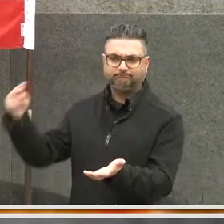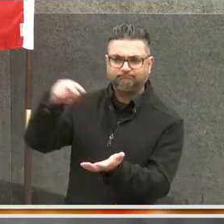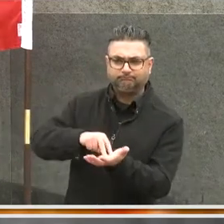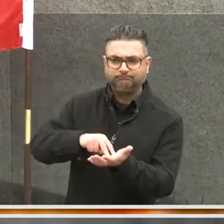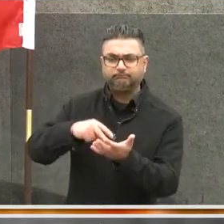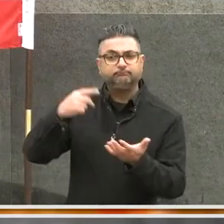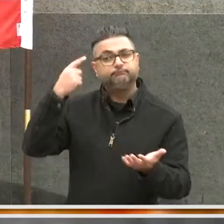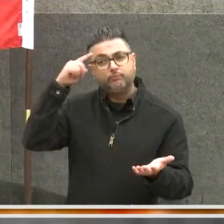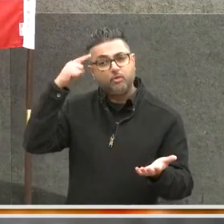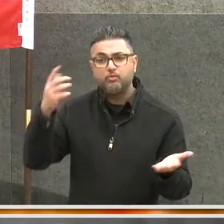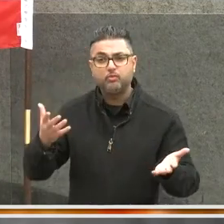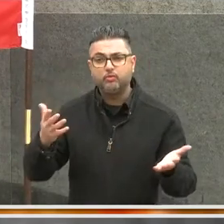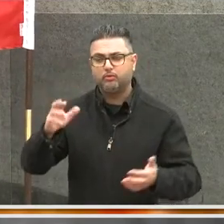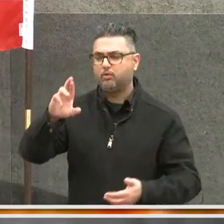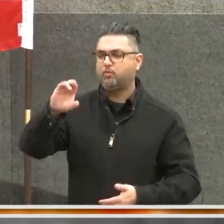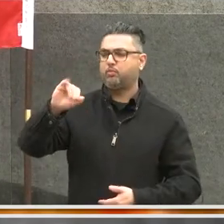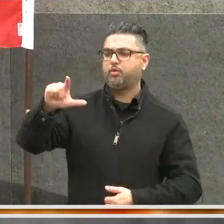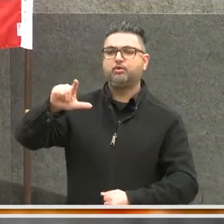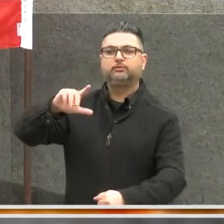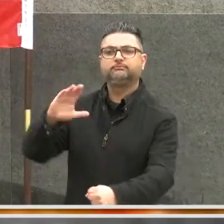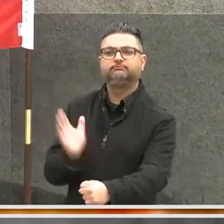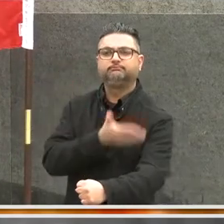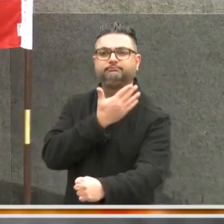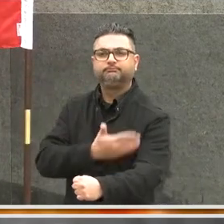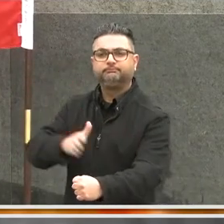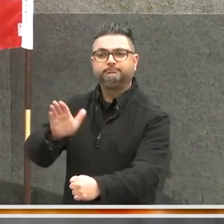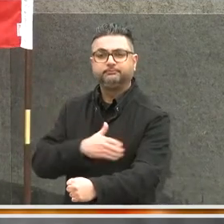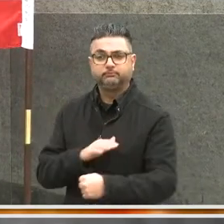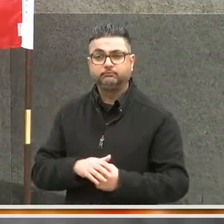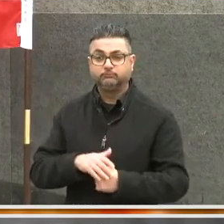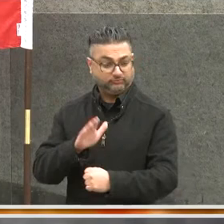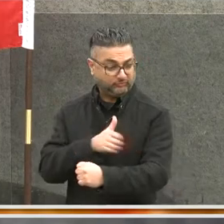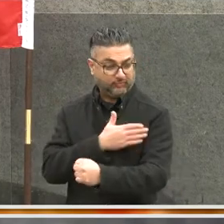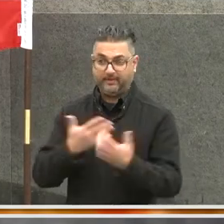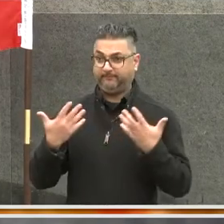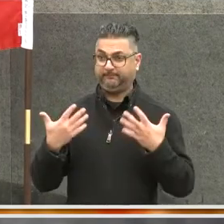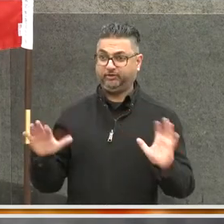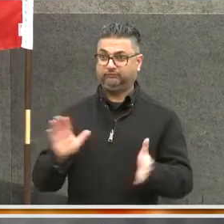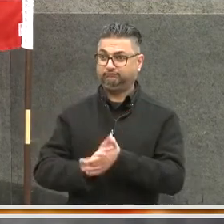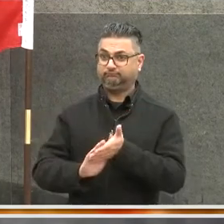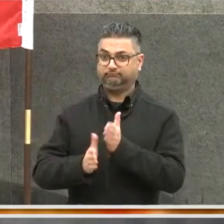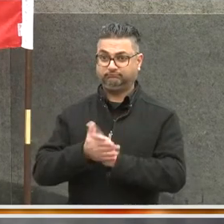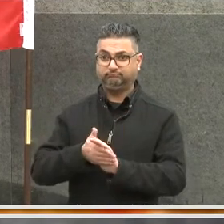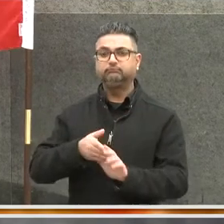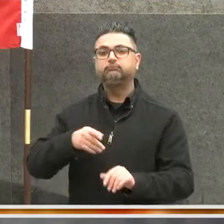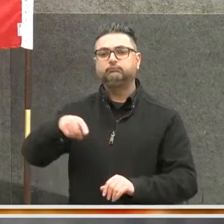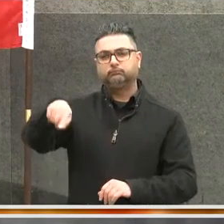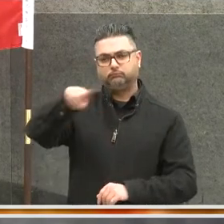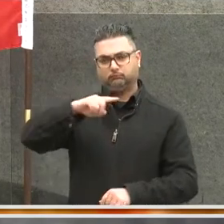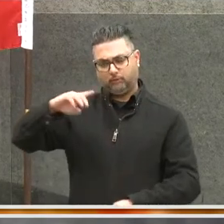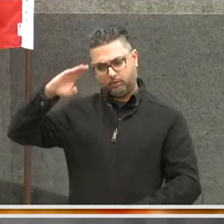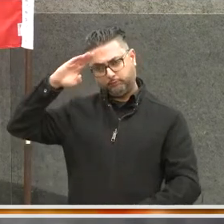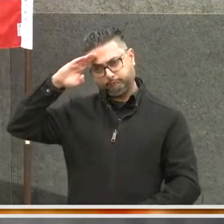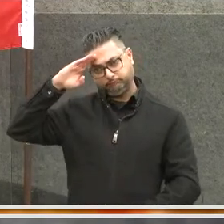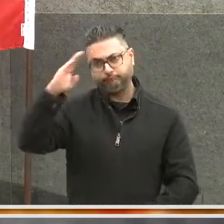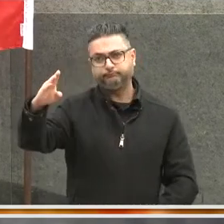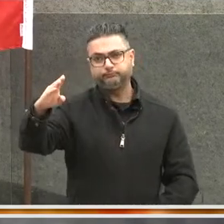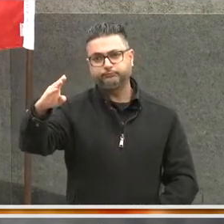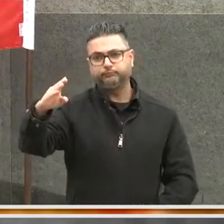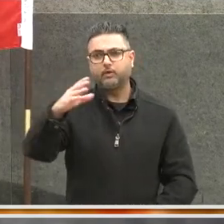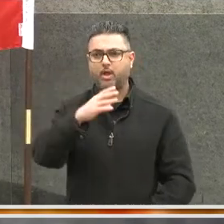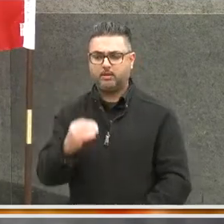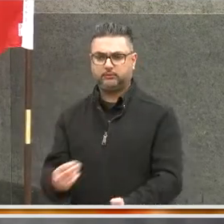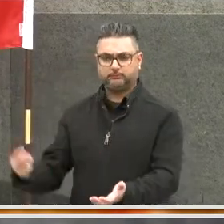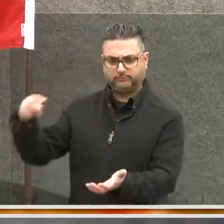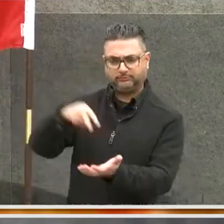remain standing for the general salute that will follow the anthem, as well as for the departure of a platform party. Mesdames et messieurs, si